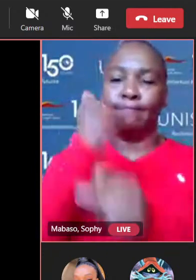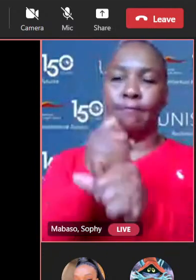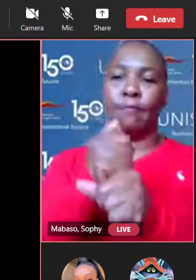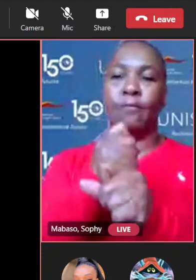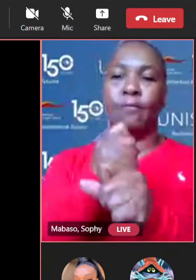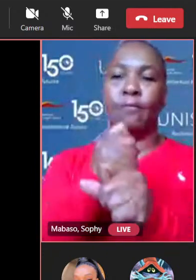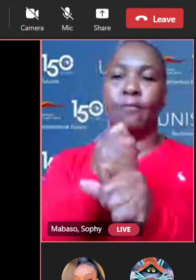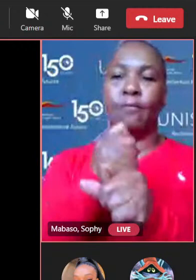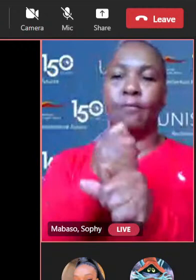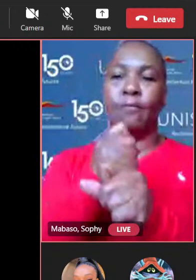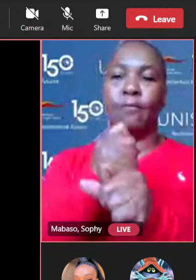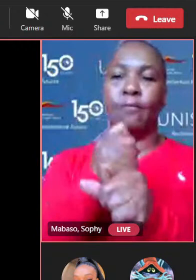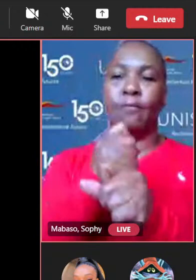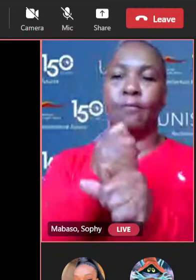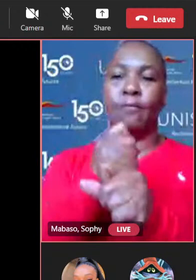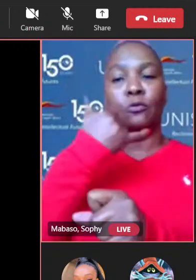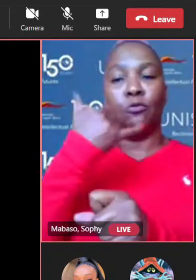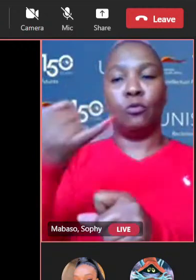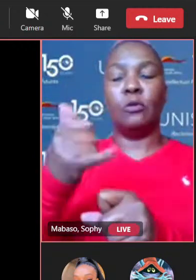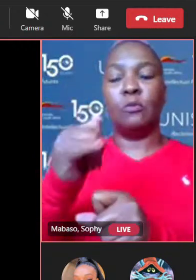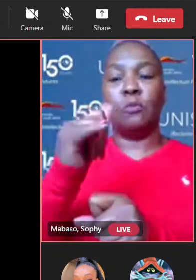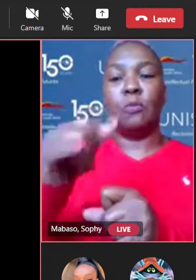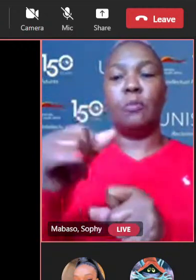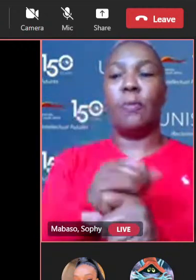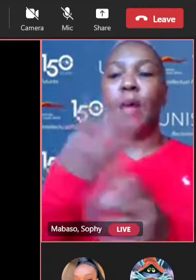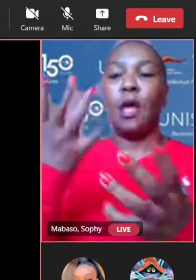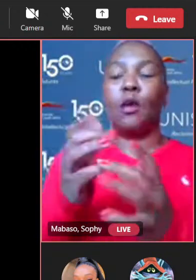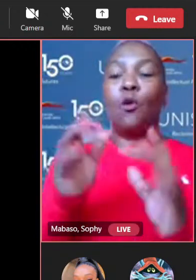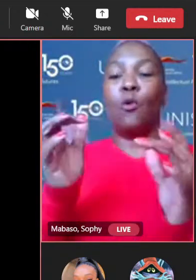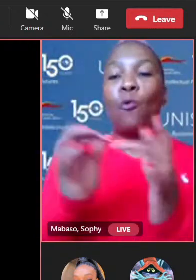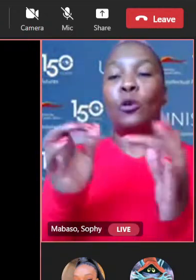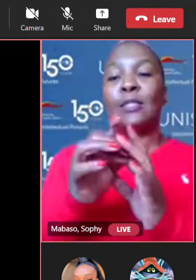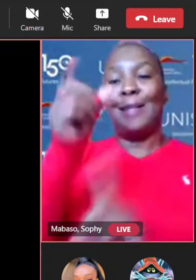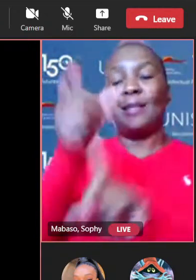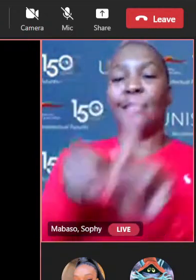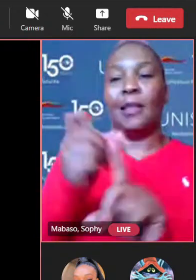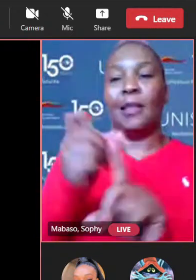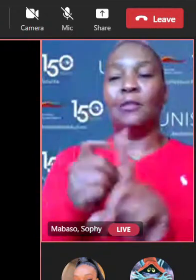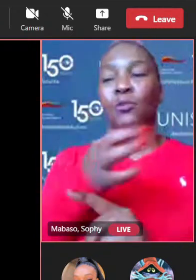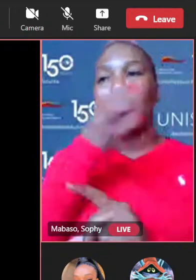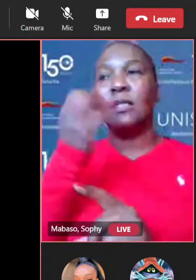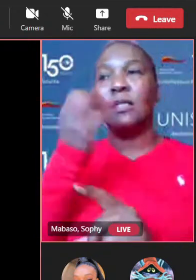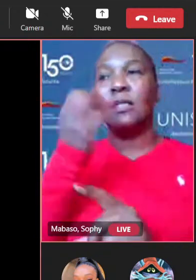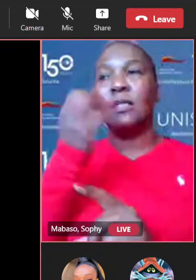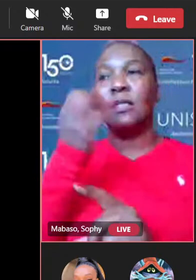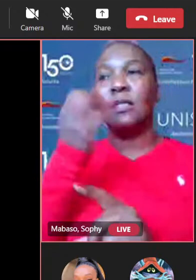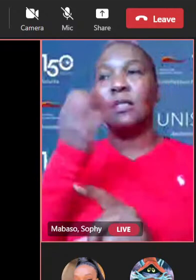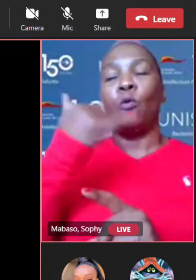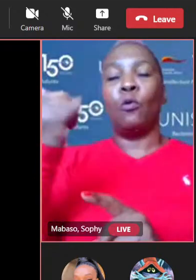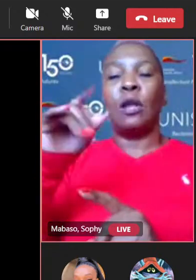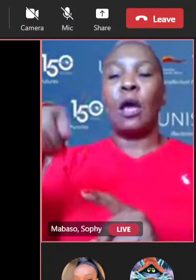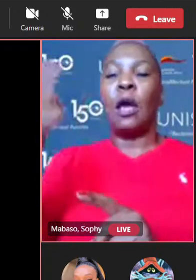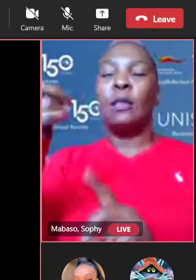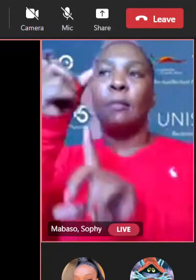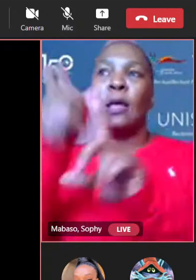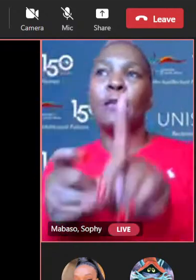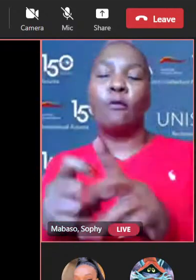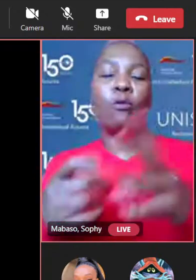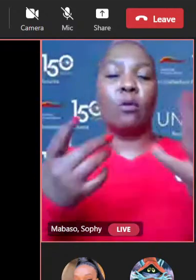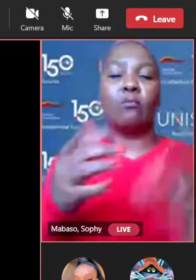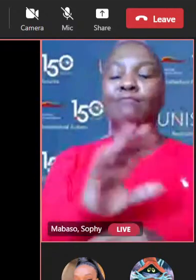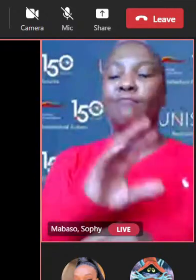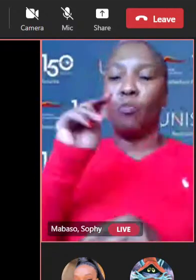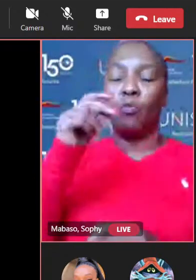a consultant that you must phone graduations or you must phone any other number. Once you have called us on the 0800